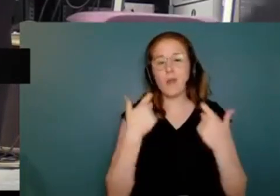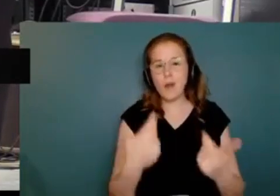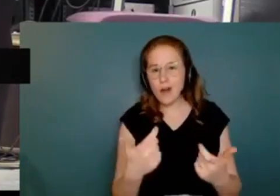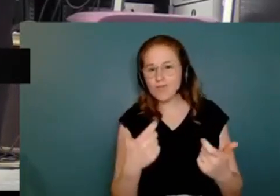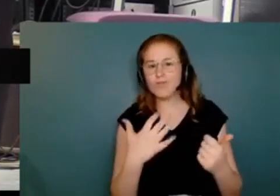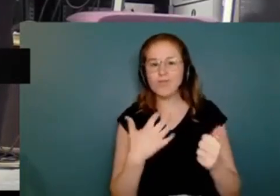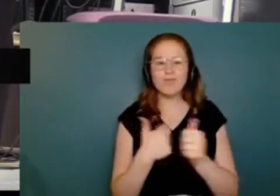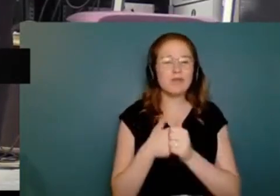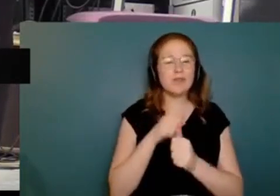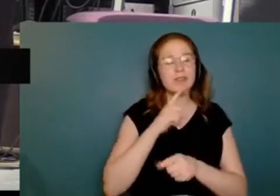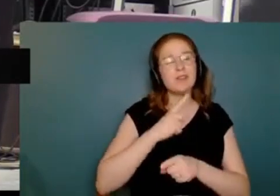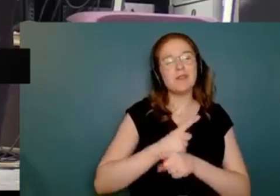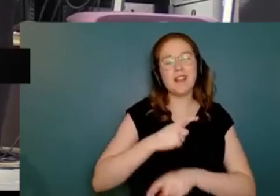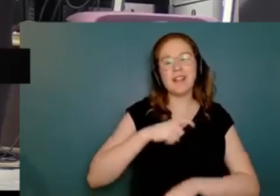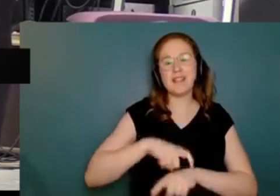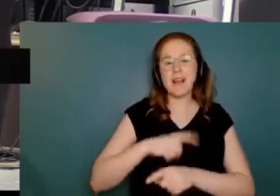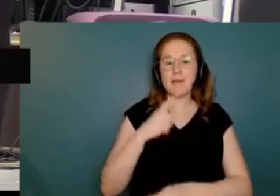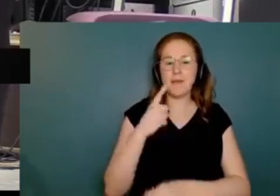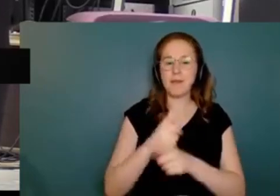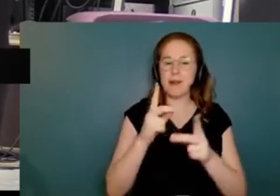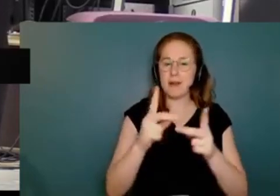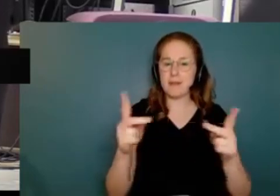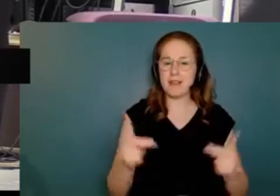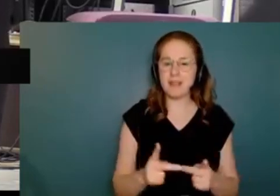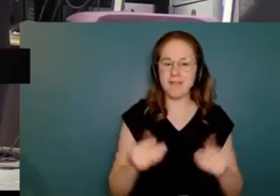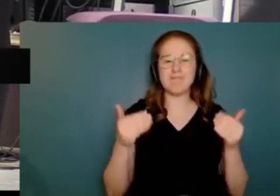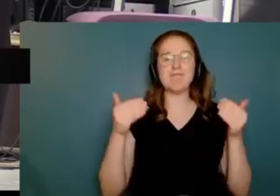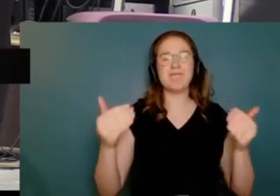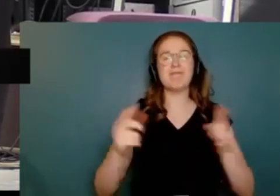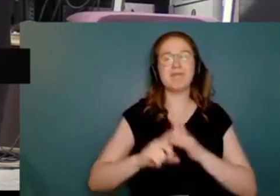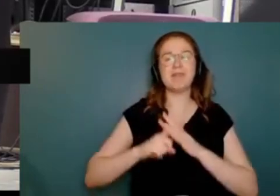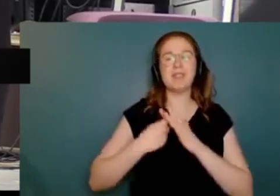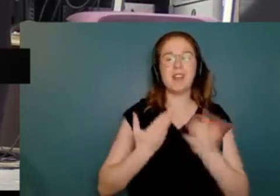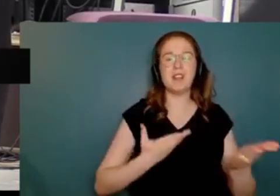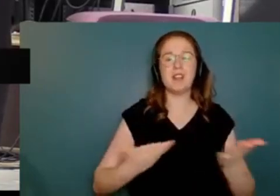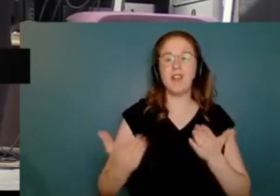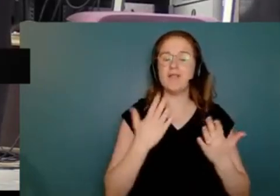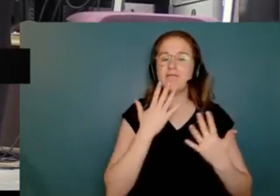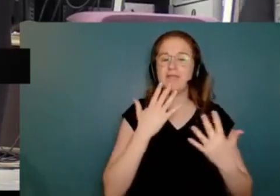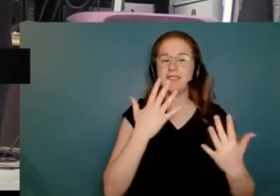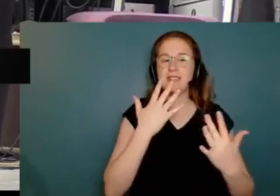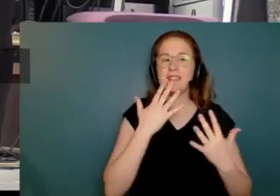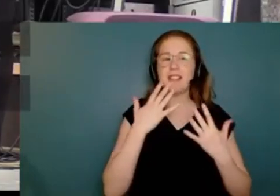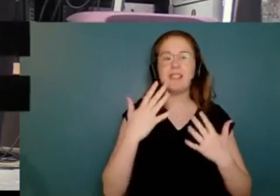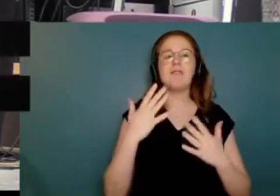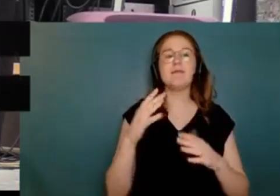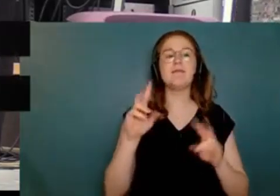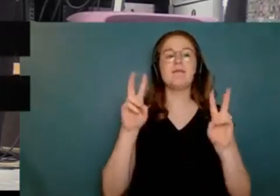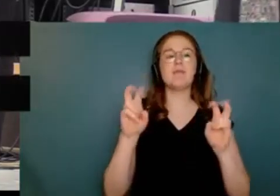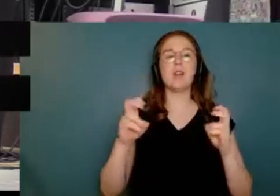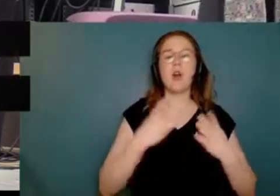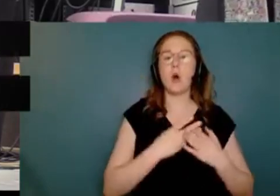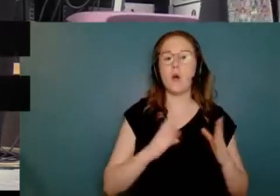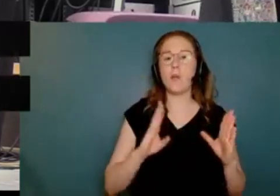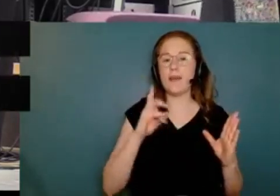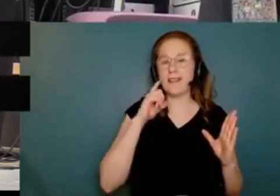right time and at the right place. We're going to start our service by singing a chorus, "Open the Eyes of My